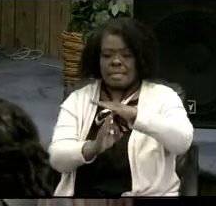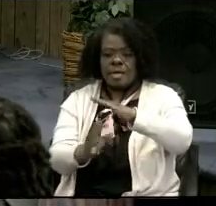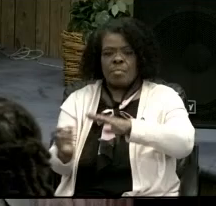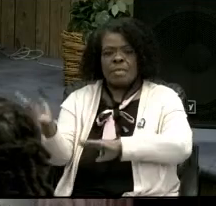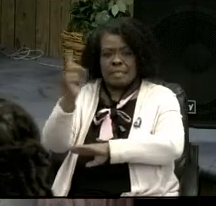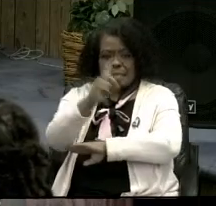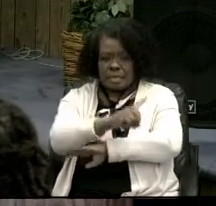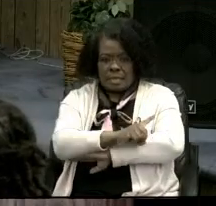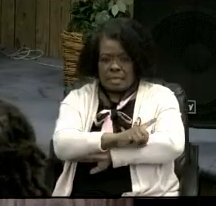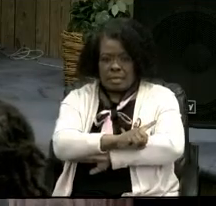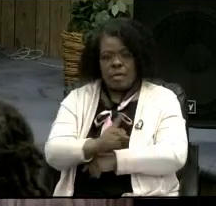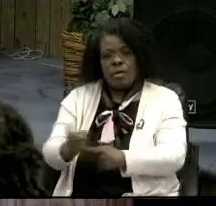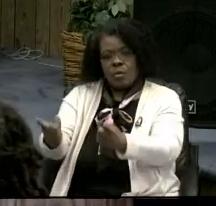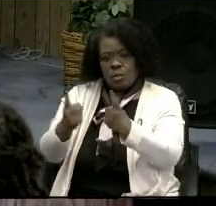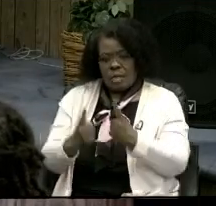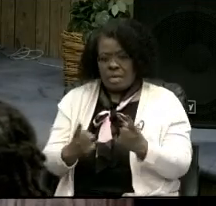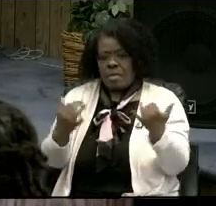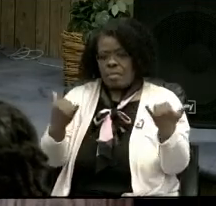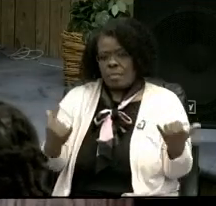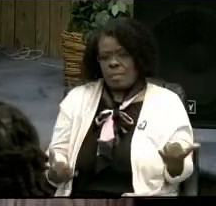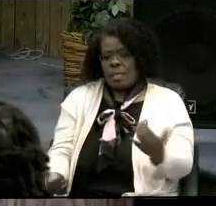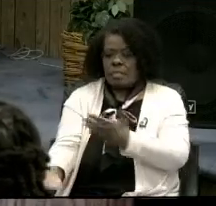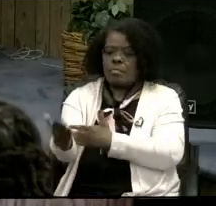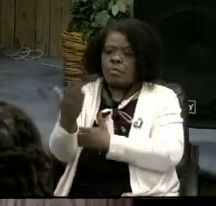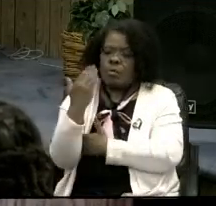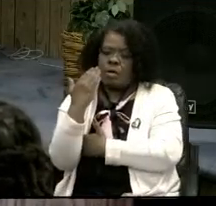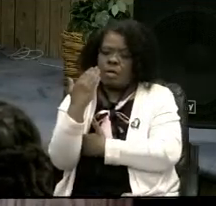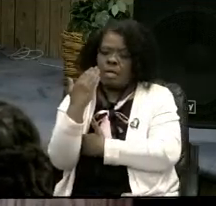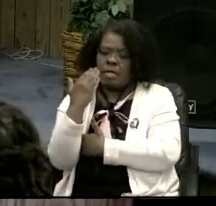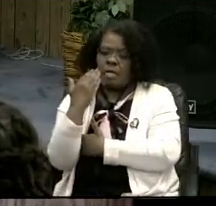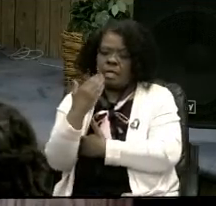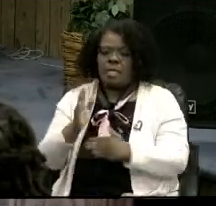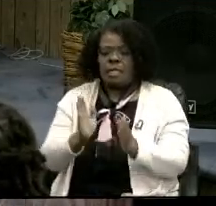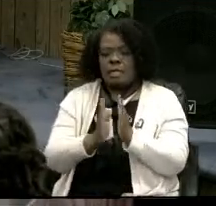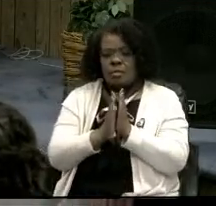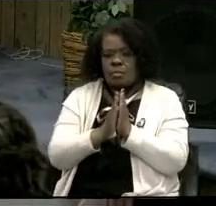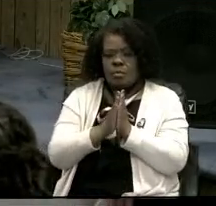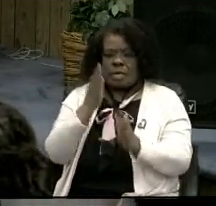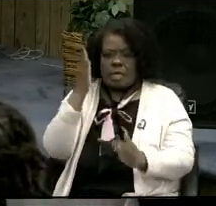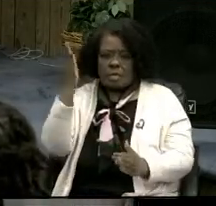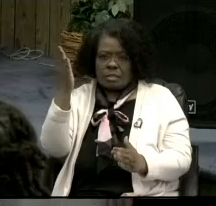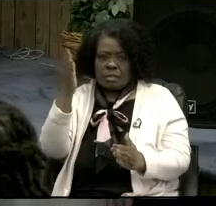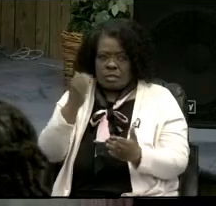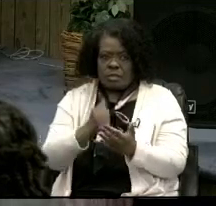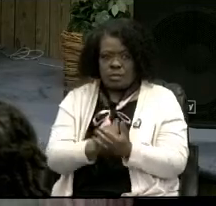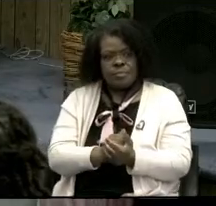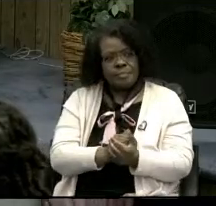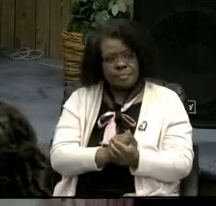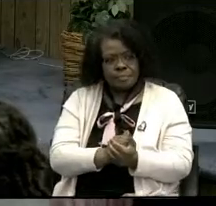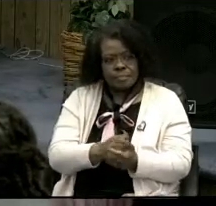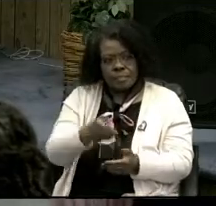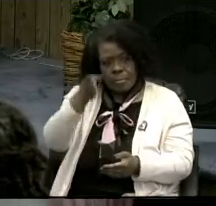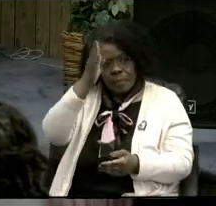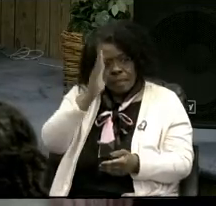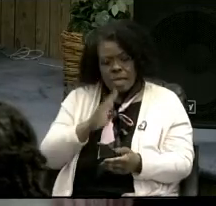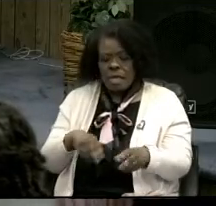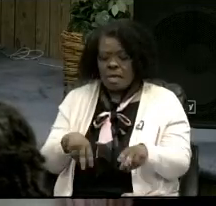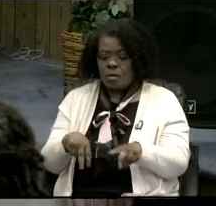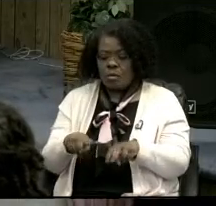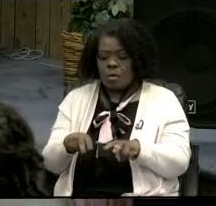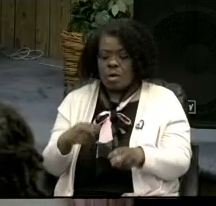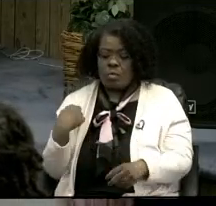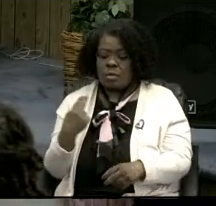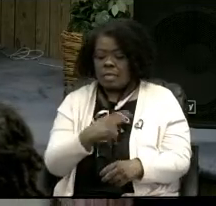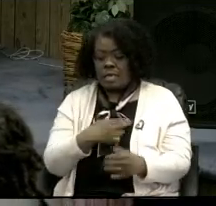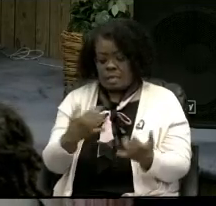to fellowship with you. Just as you walked with Adam and Eve in the garden, God, you are walking with us on this day. Lord, all we